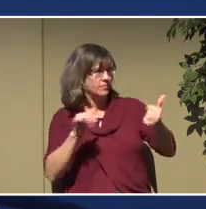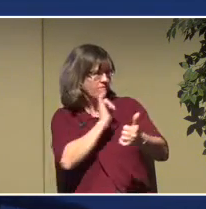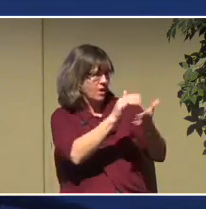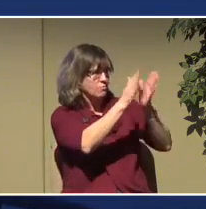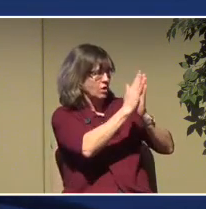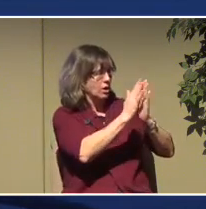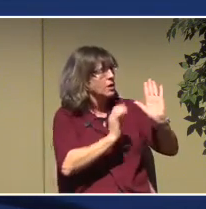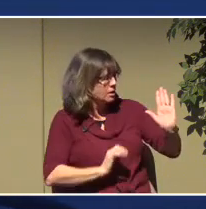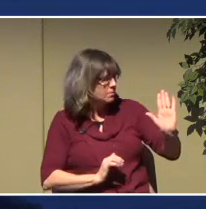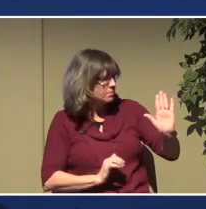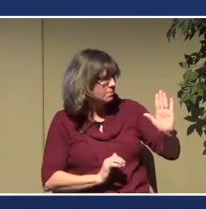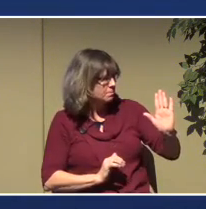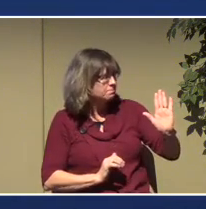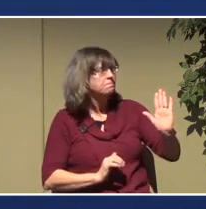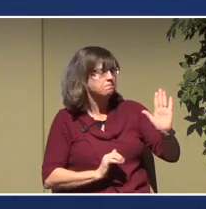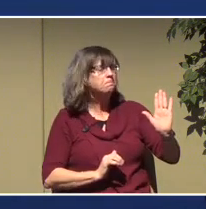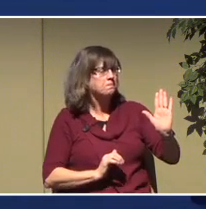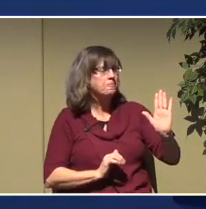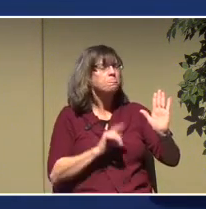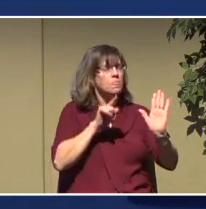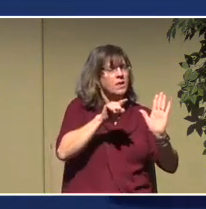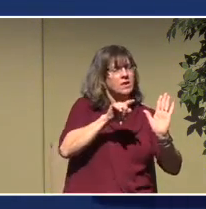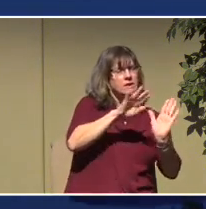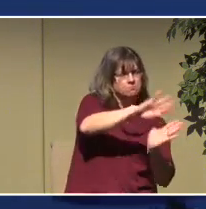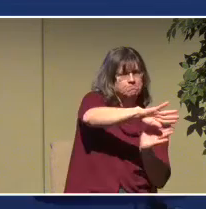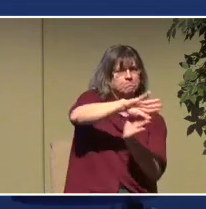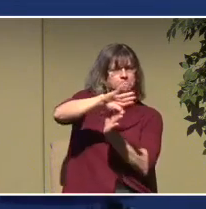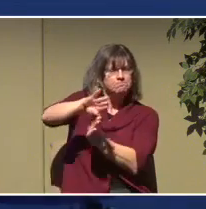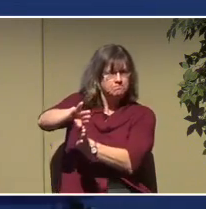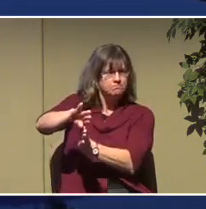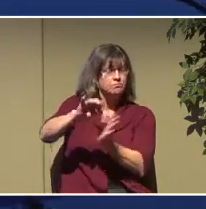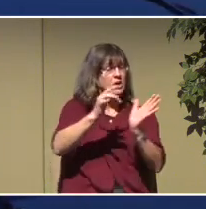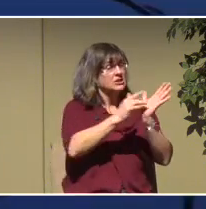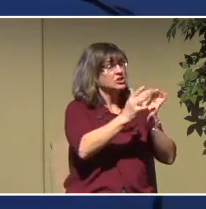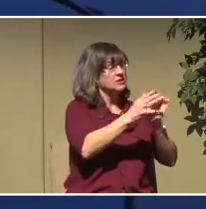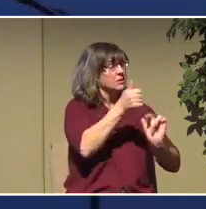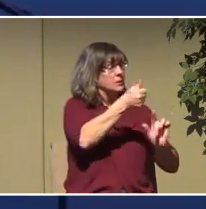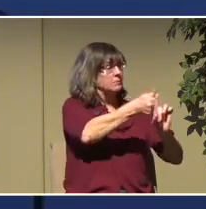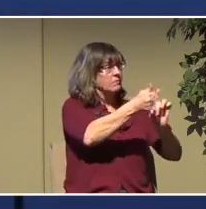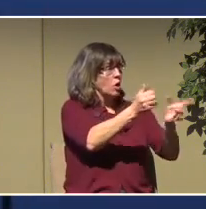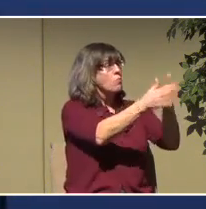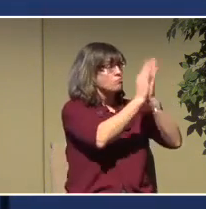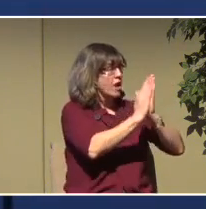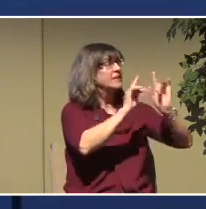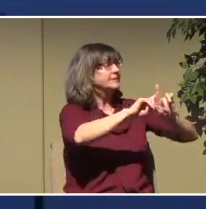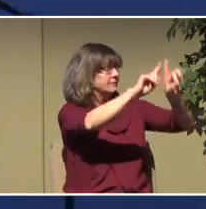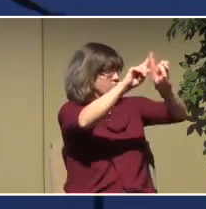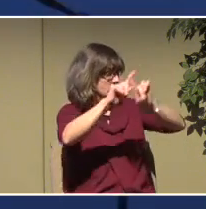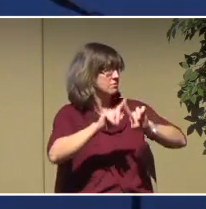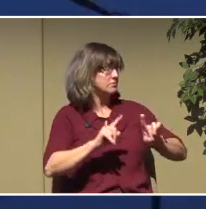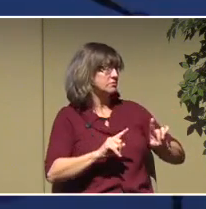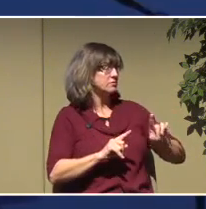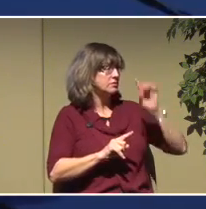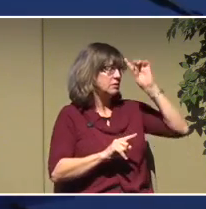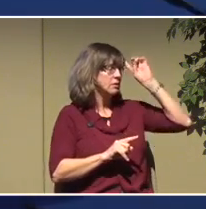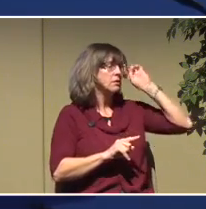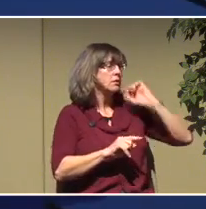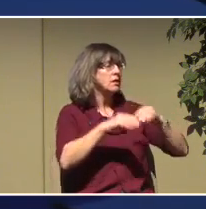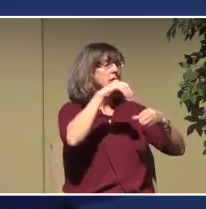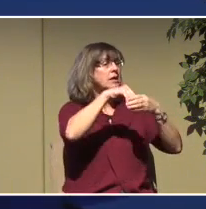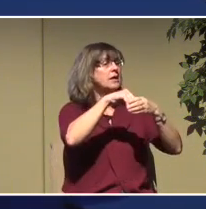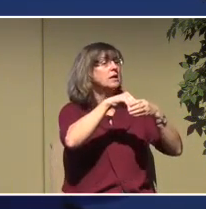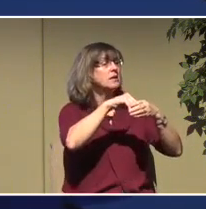But Jesus also prayed much himself, and some of his prayers and pieces of his prayers are recorded for us